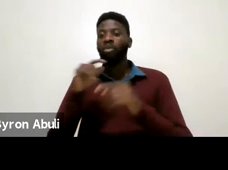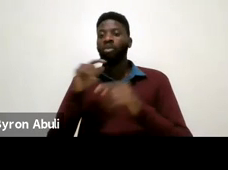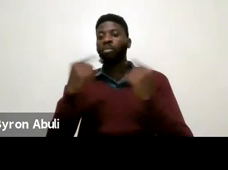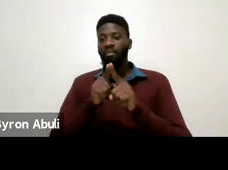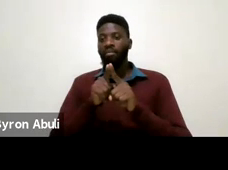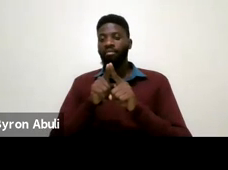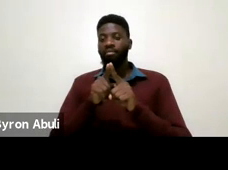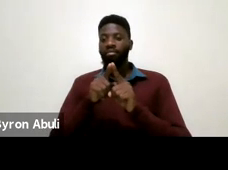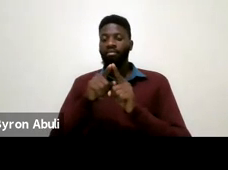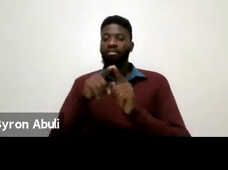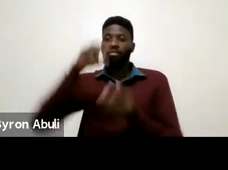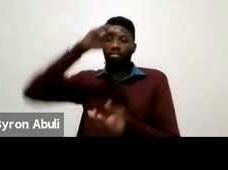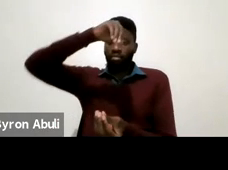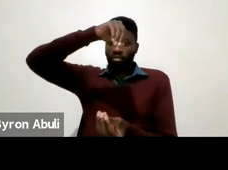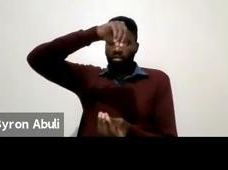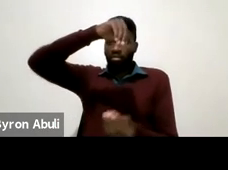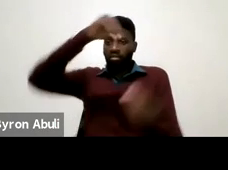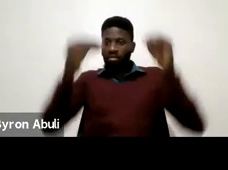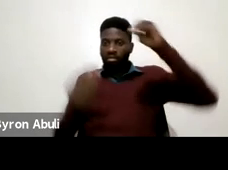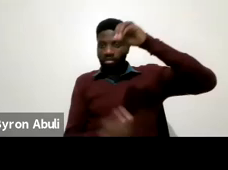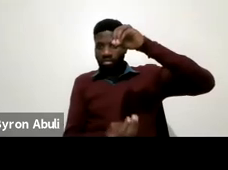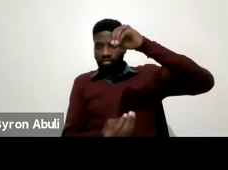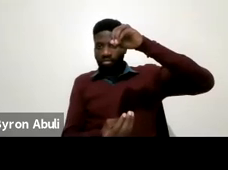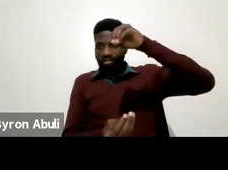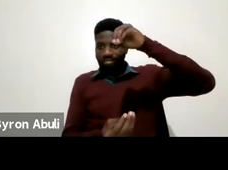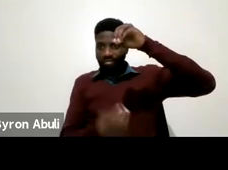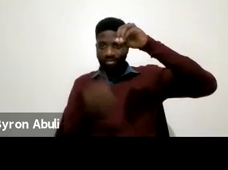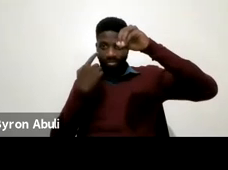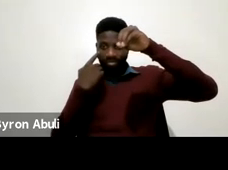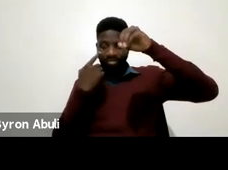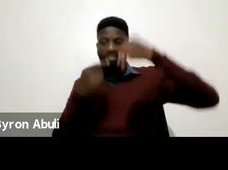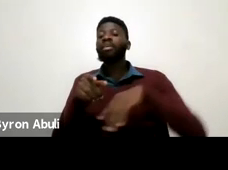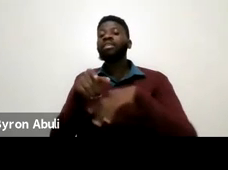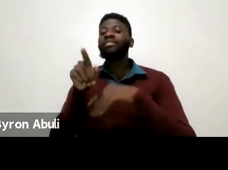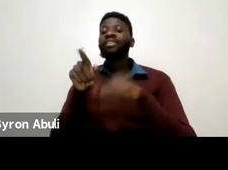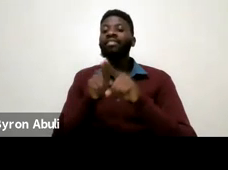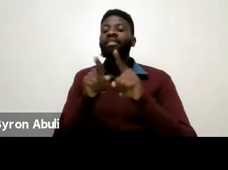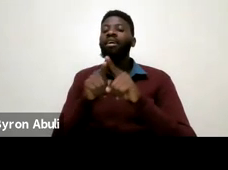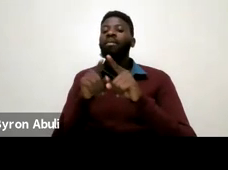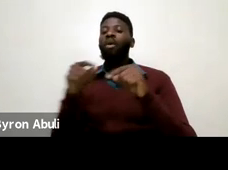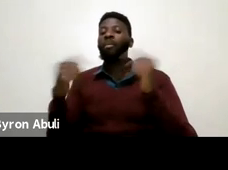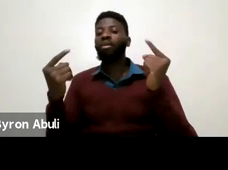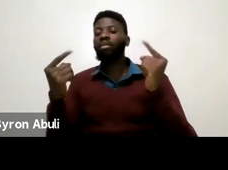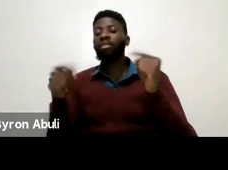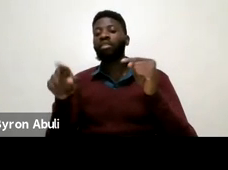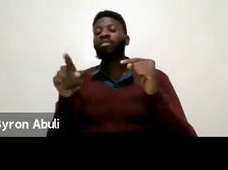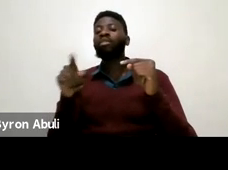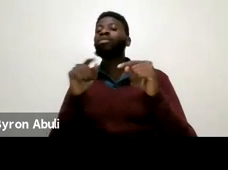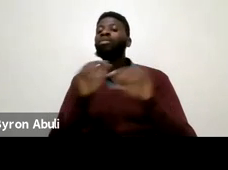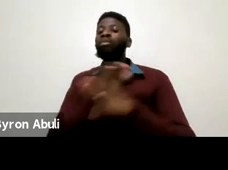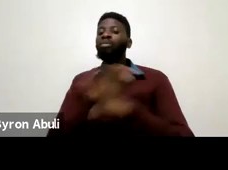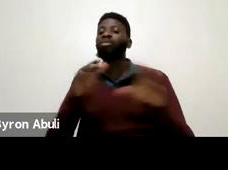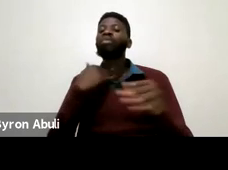side. Instead of looking at what you want to be, you can also look at what you don't want to be. If you do not want to be a pickpocket in the